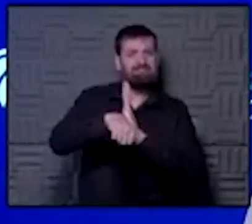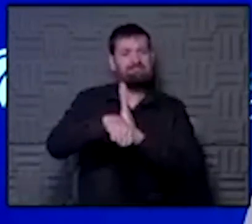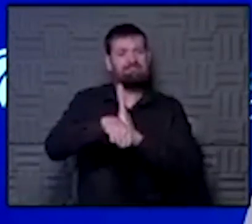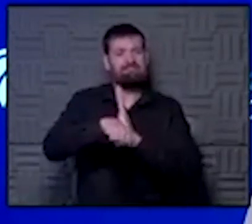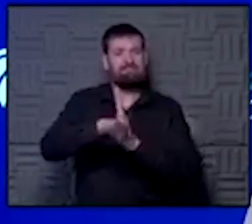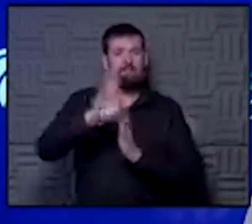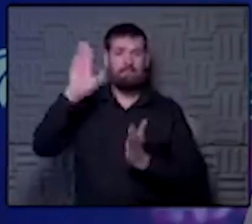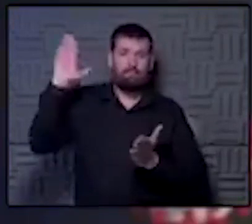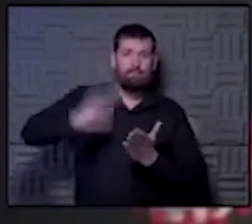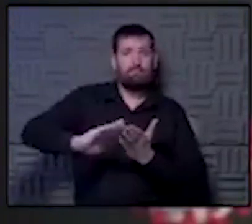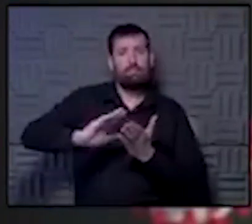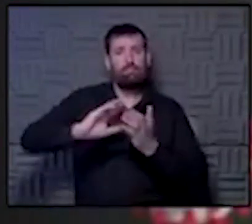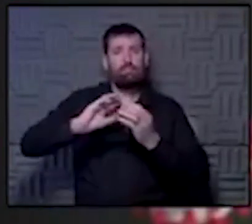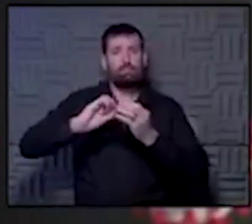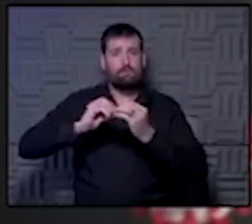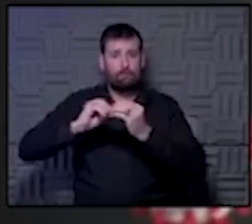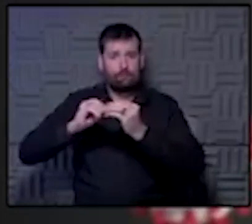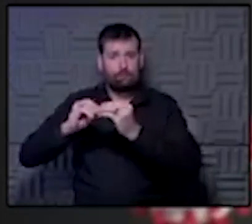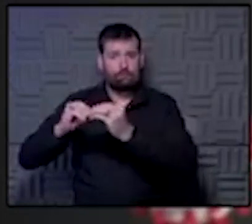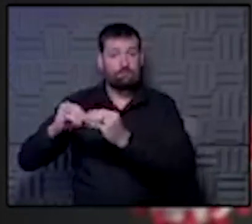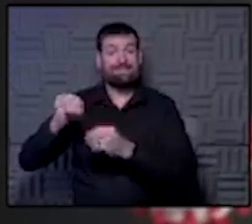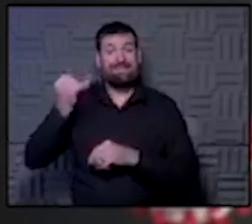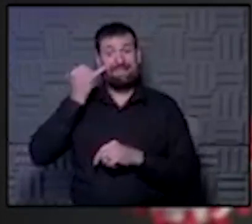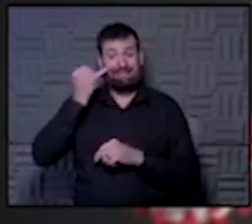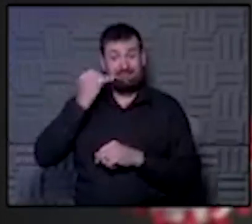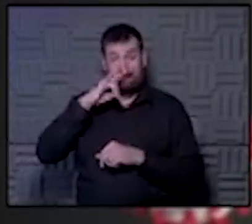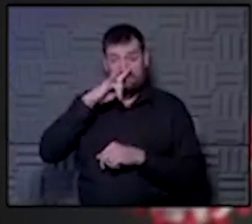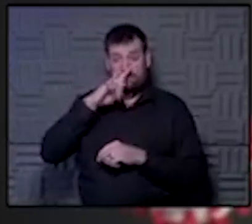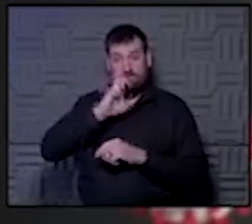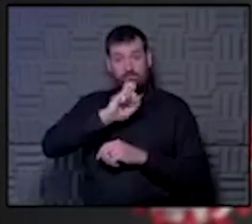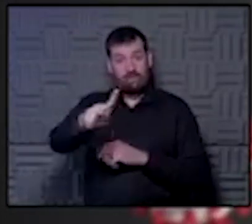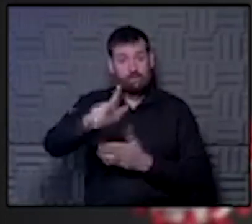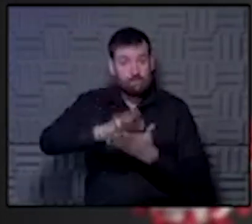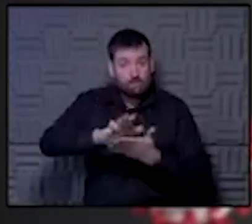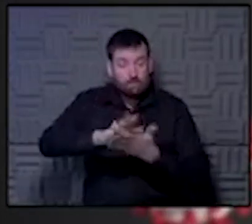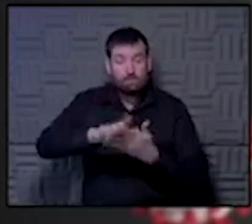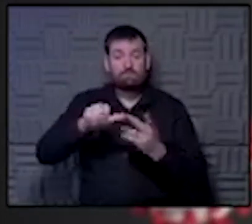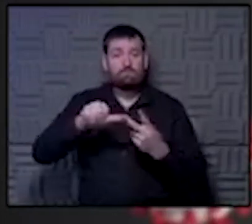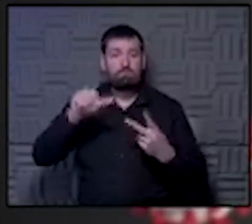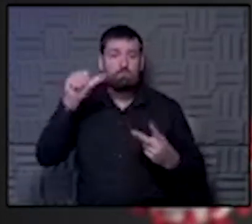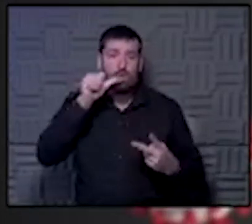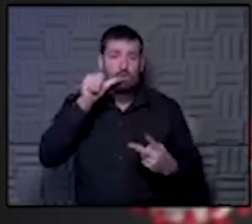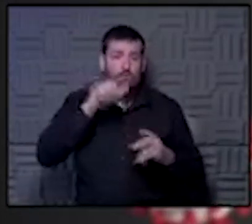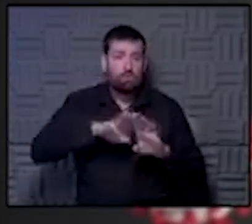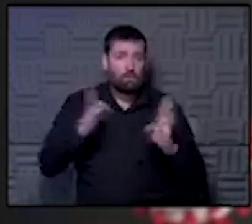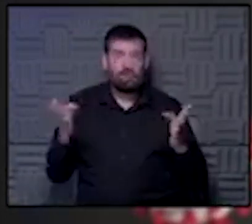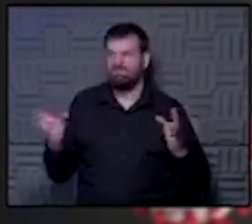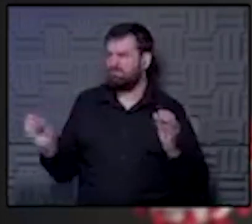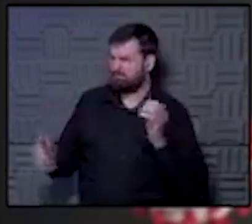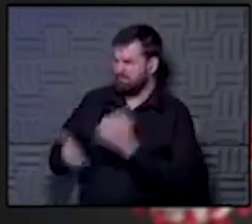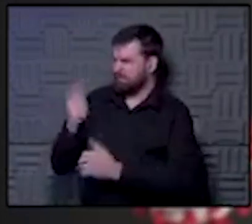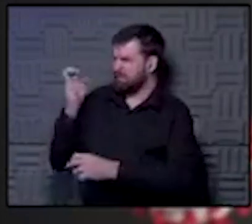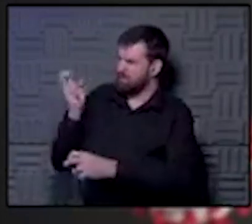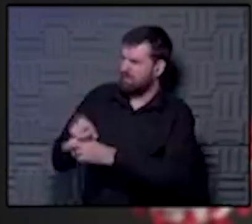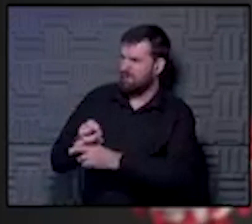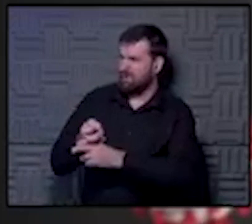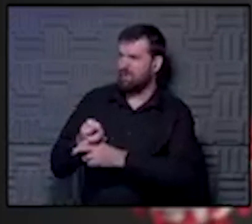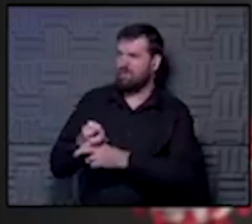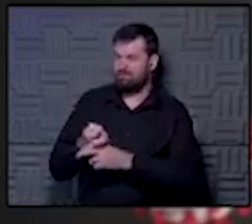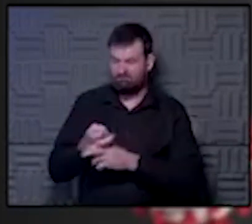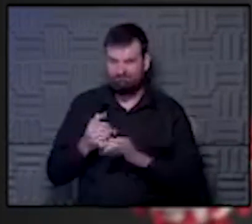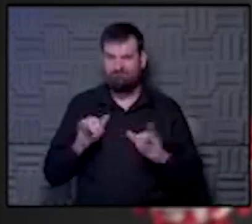down to lower levels the cases if kids are back in school and bars are open? Now, let's start with the hardest question of the day right